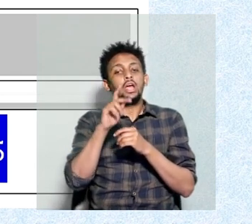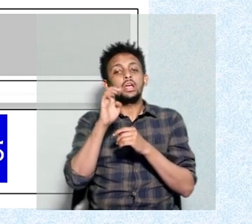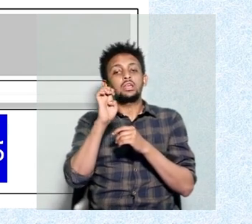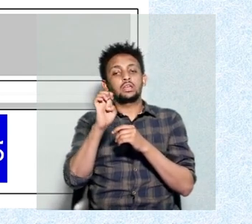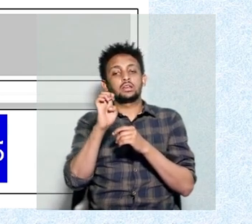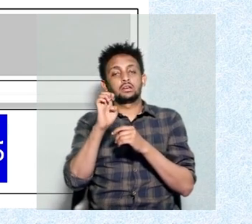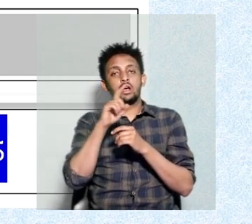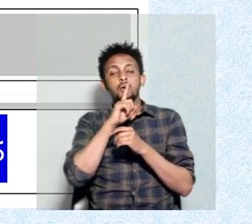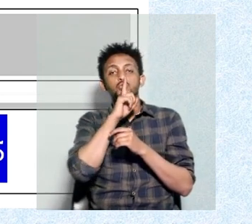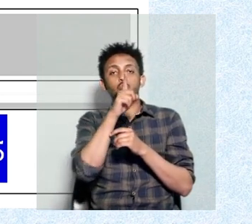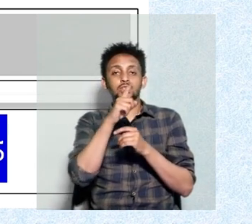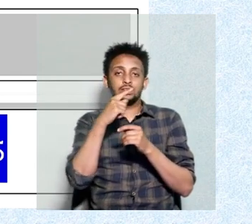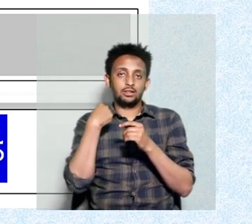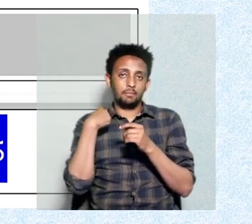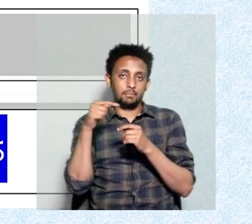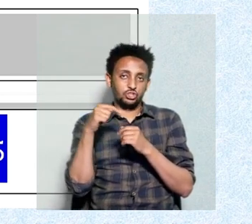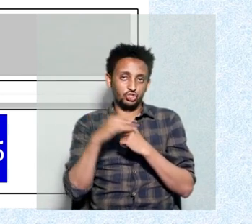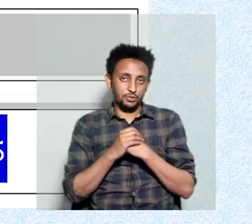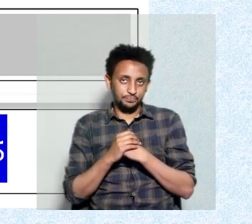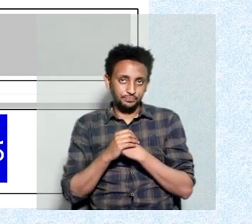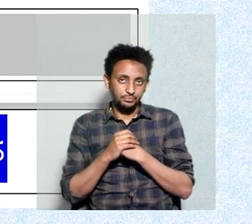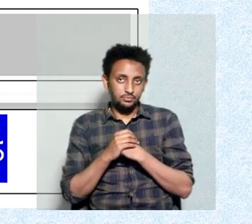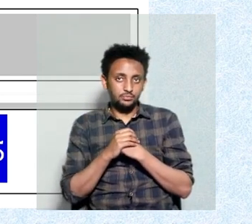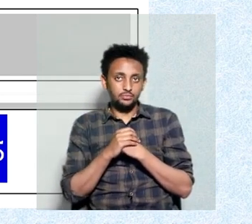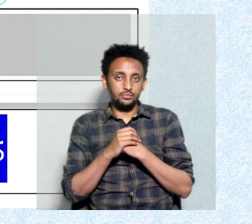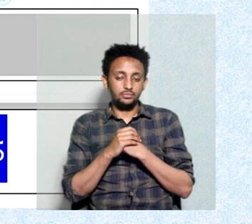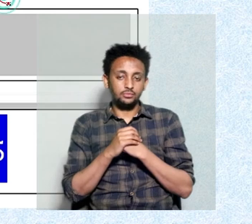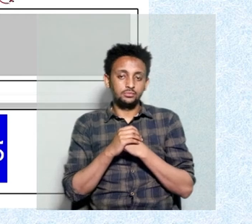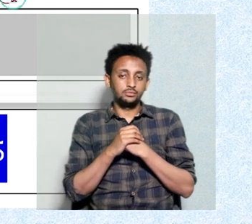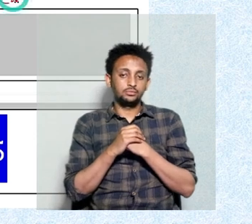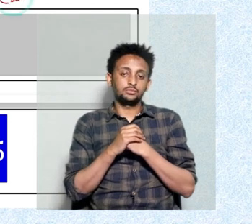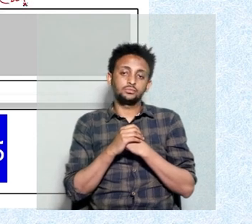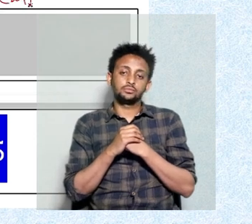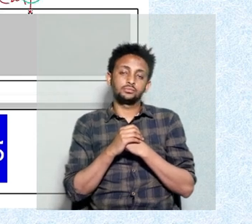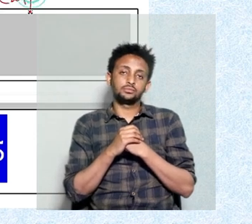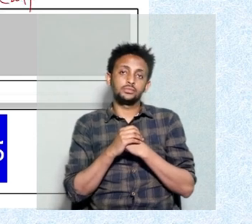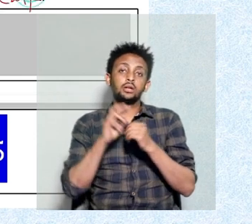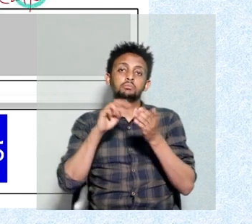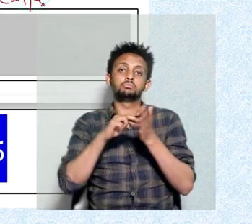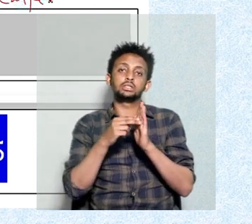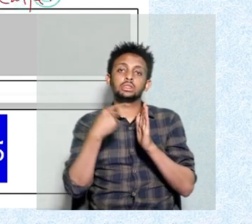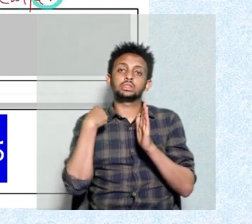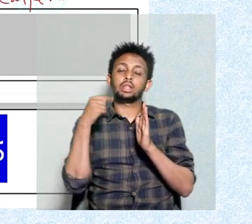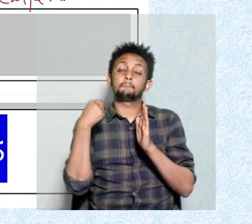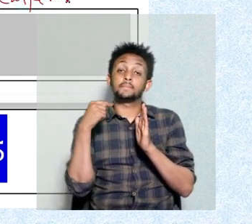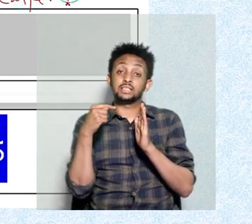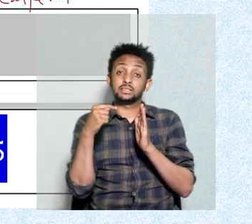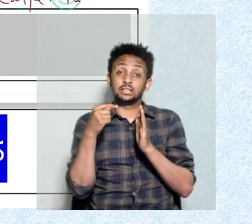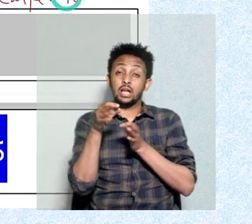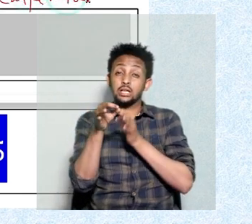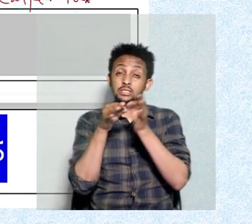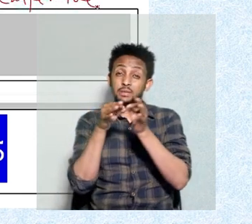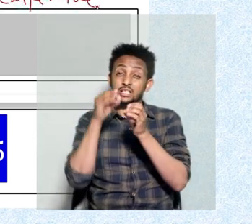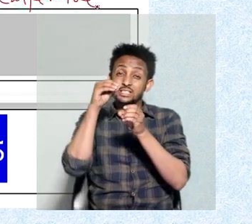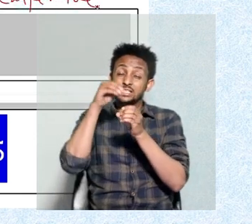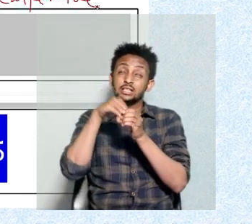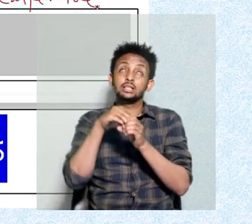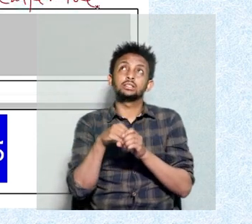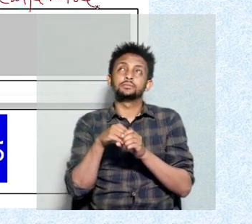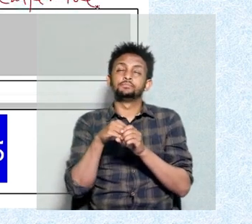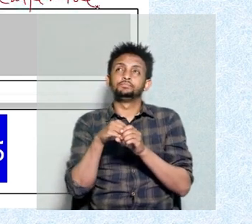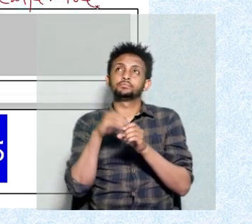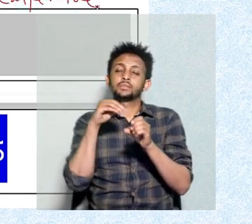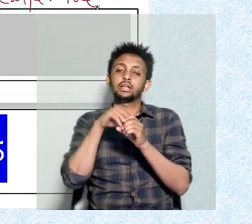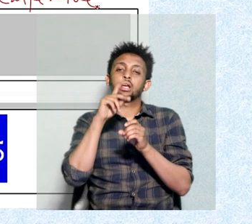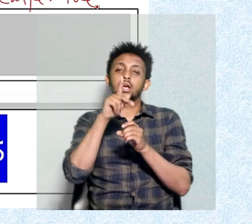absolute temperature. Absolute temperature. Meaning temperature expressed